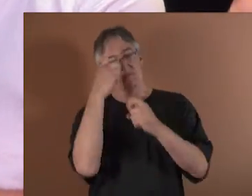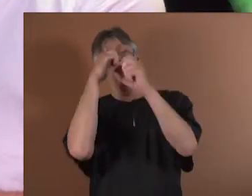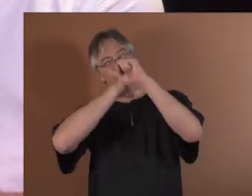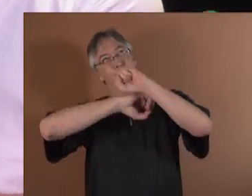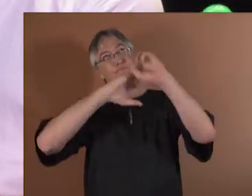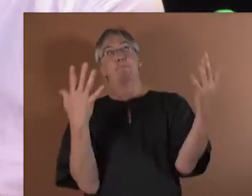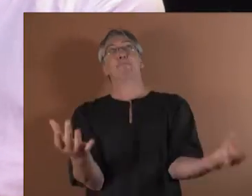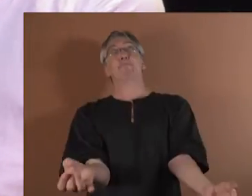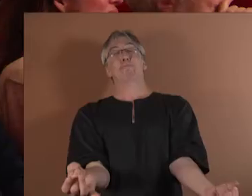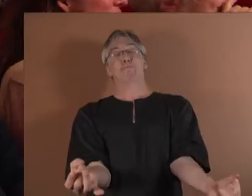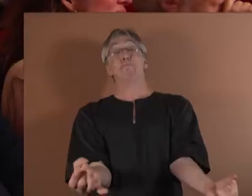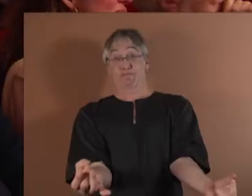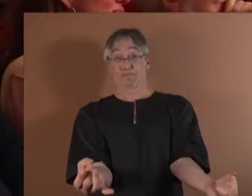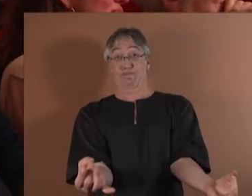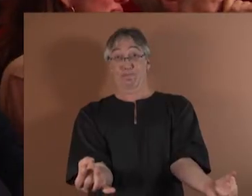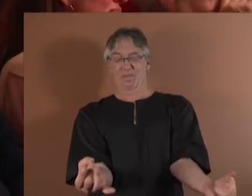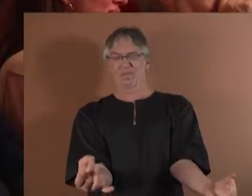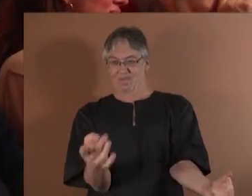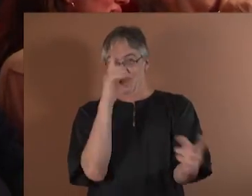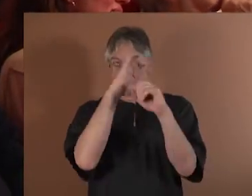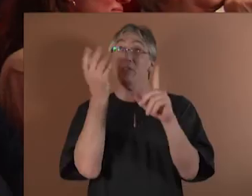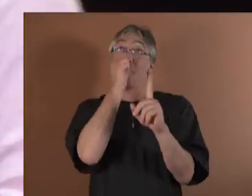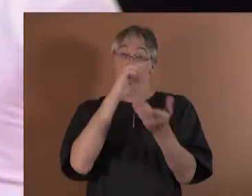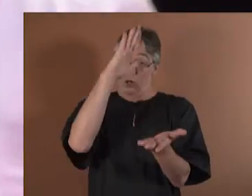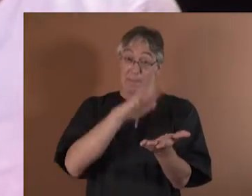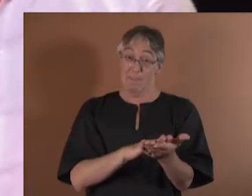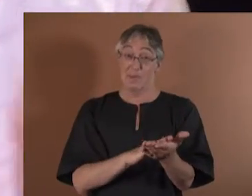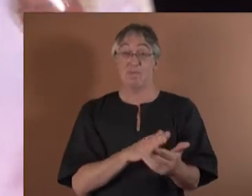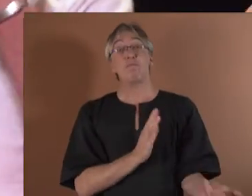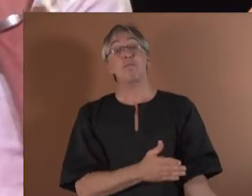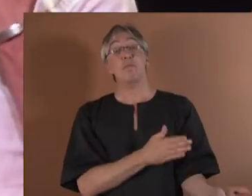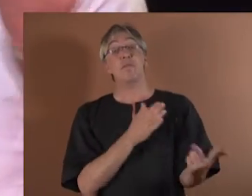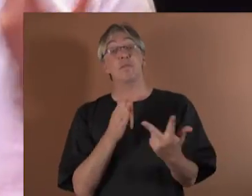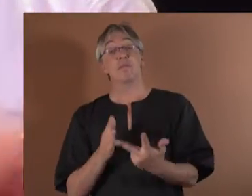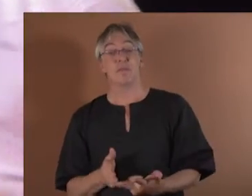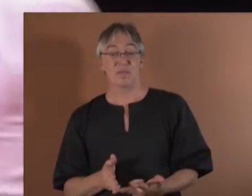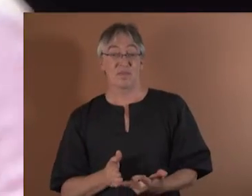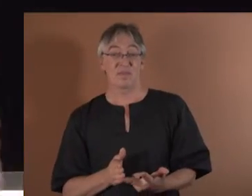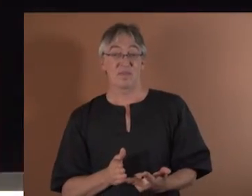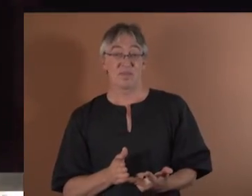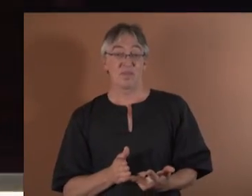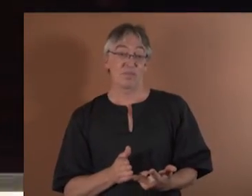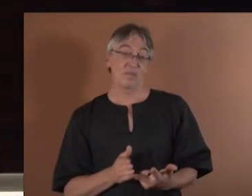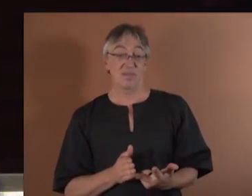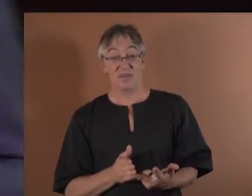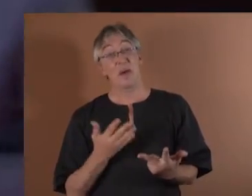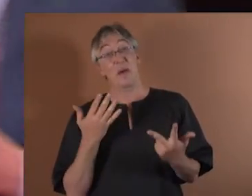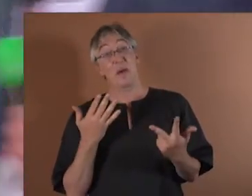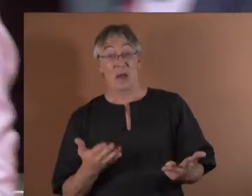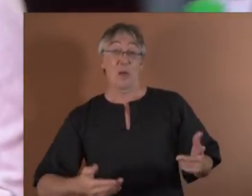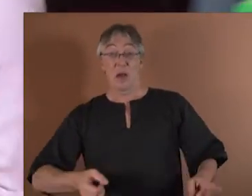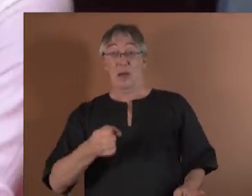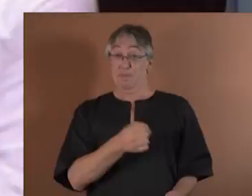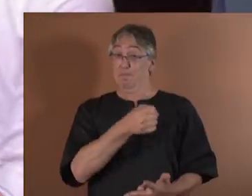happens if you have the whole thing in your mouth, you know? I'll be gone. Okay. I'm standing with a microphone like this... ...but I'm wired at the same time, so... ...whatever. Good.